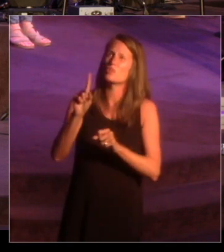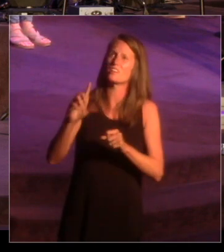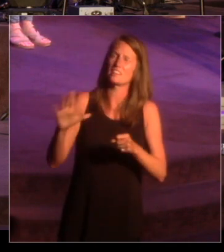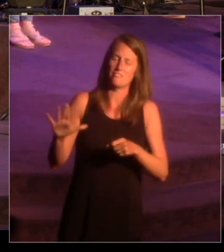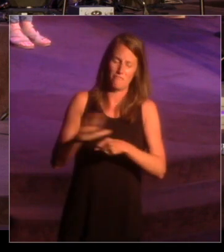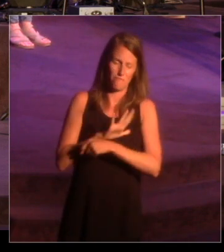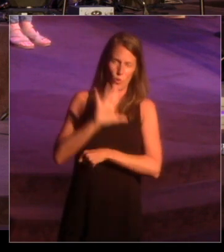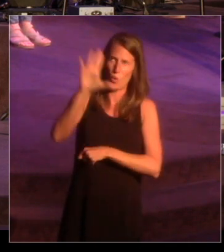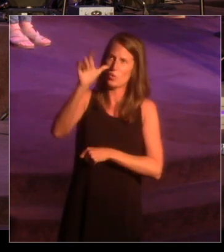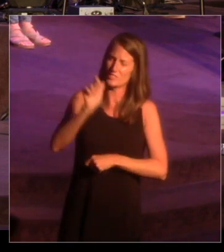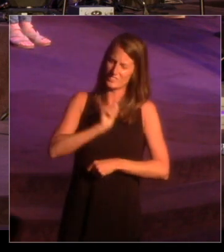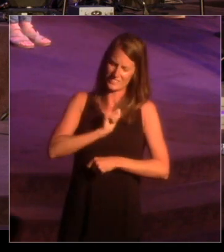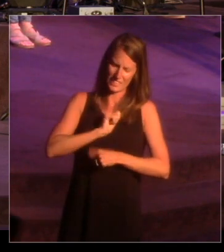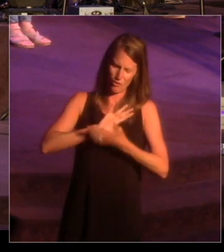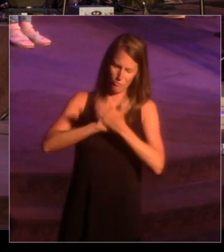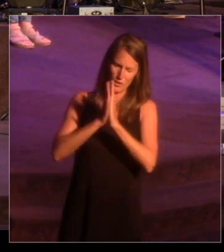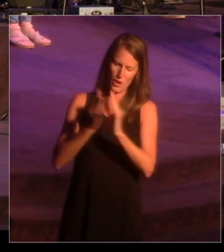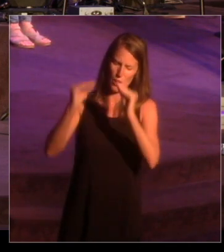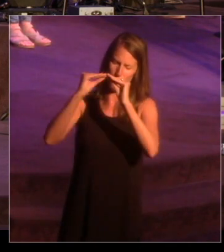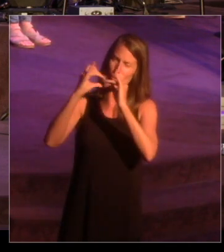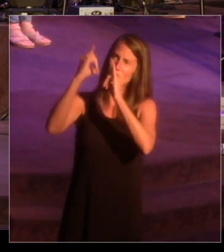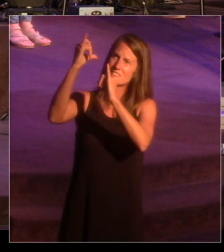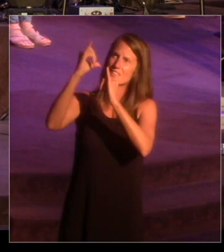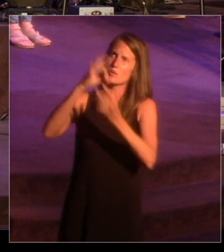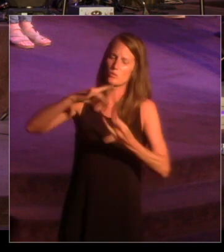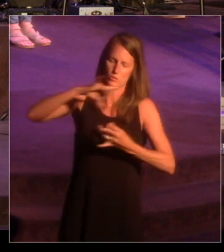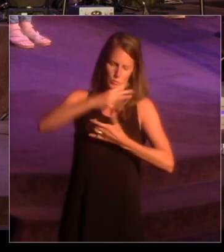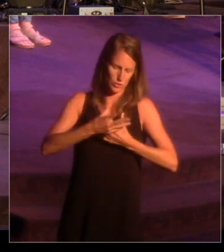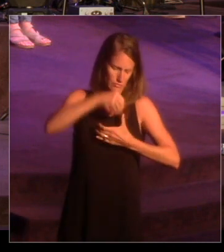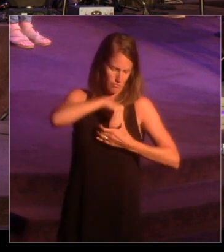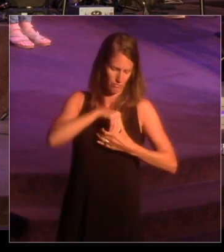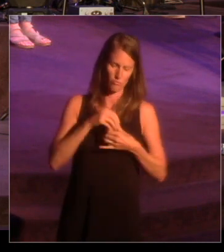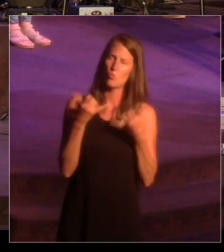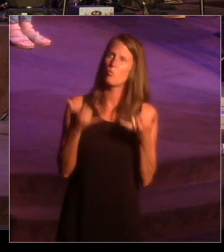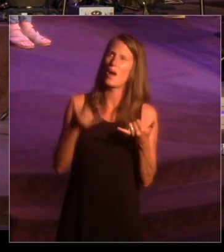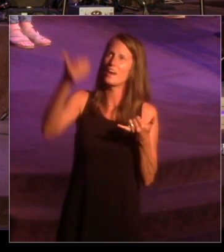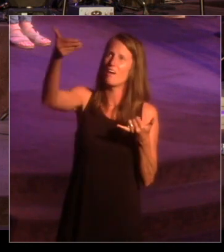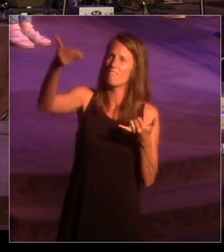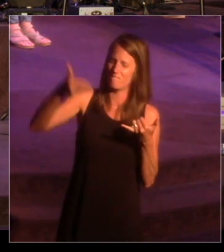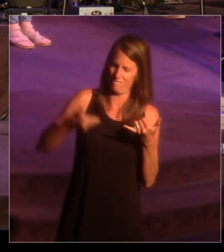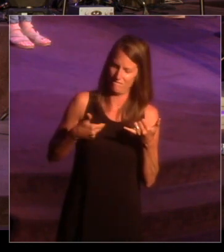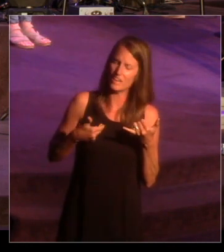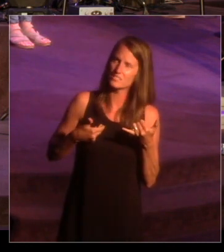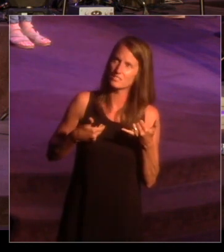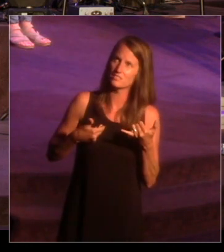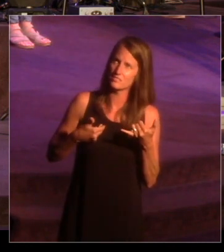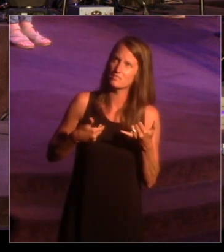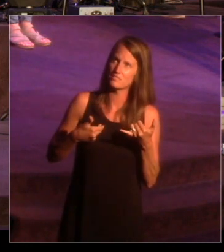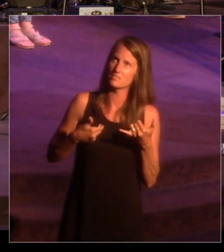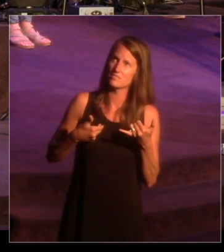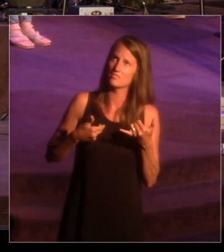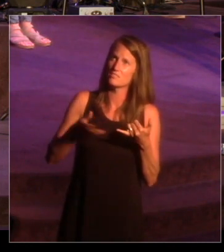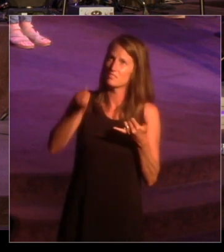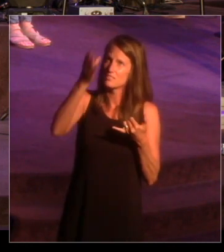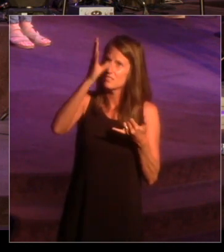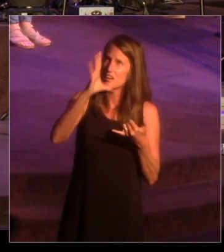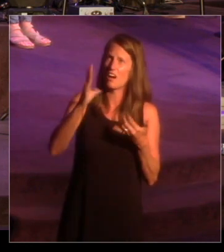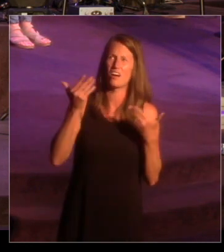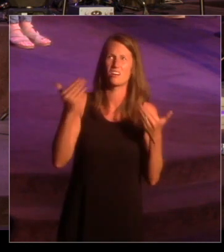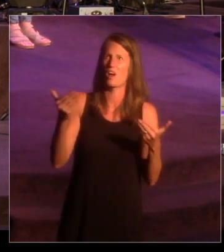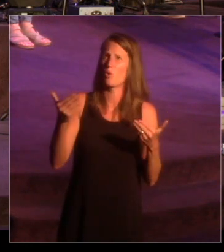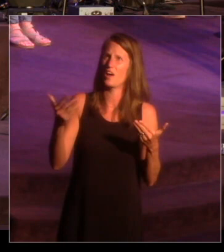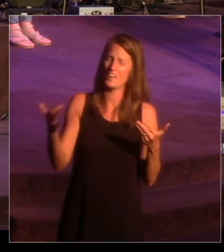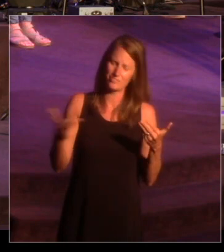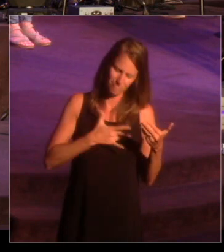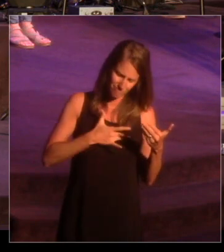yourself, to fill us up with your spirit. God, so we invite you into our lives. God, prod, convict.